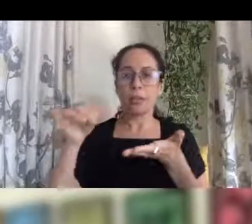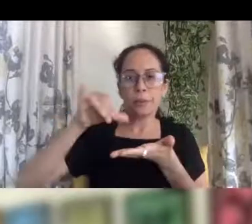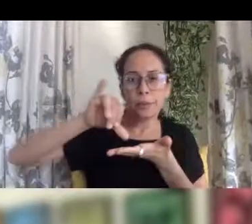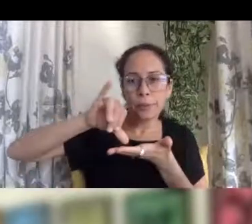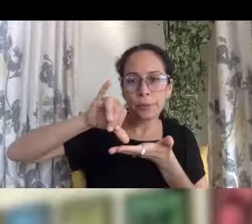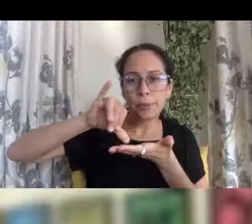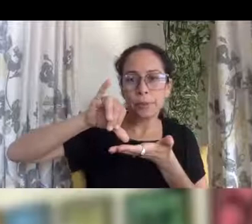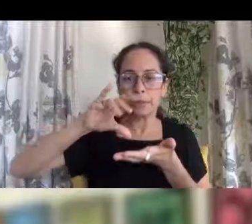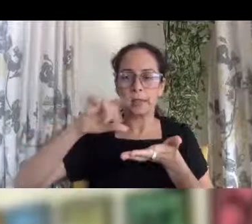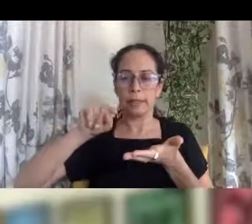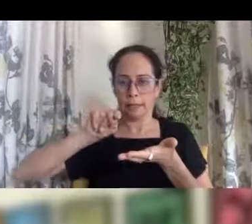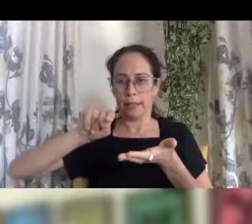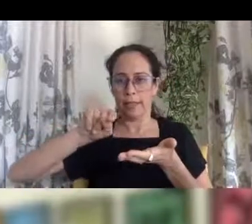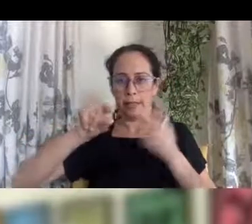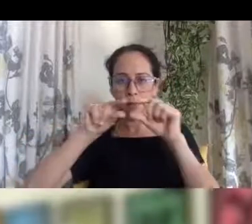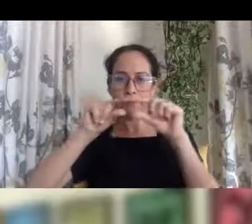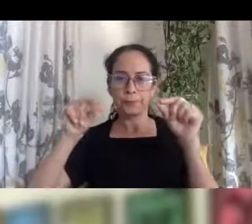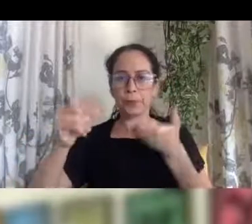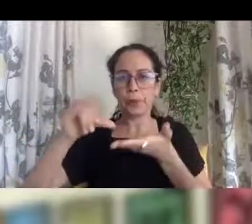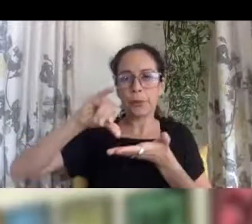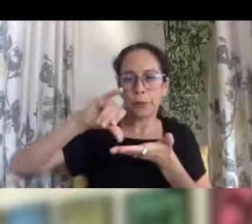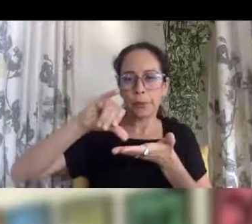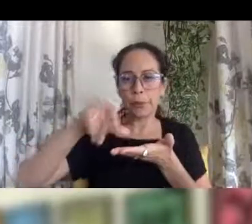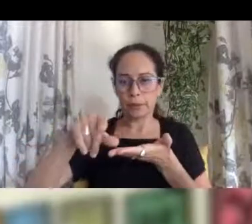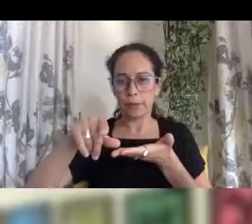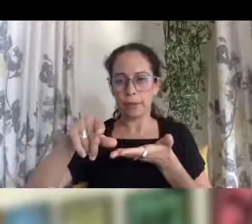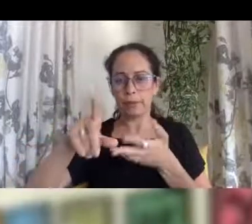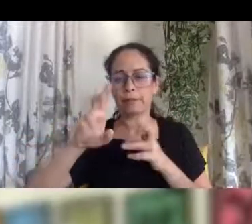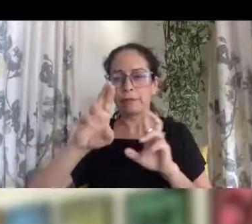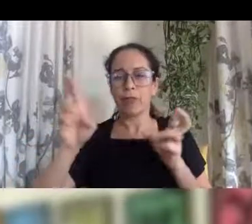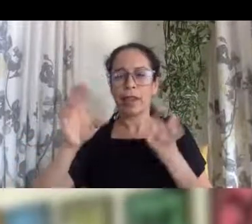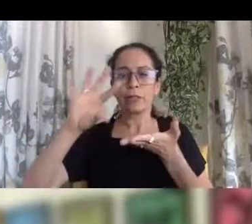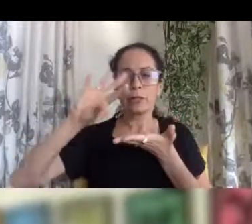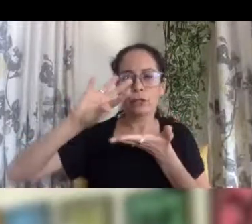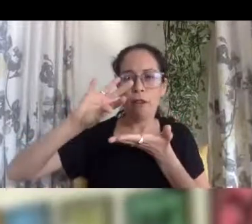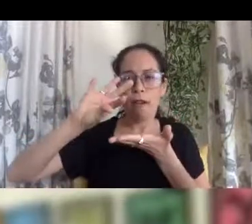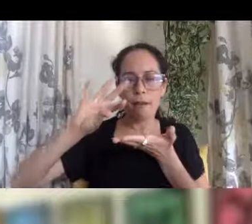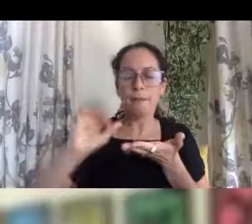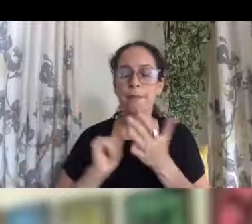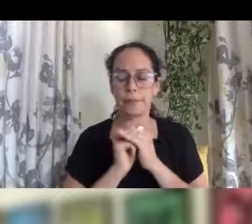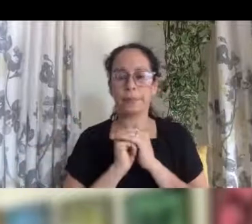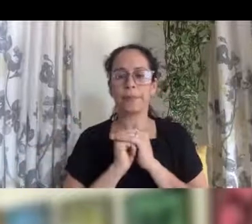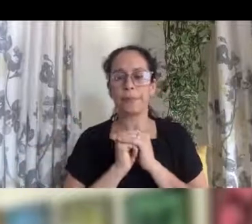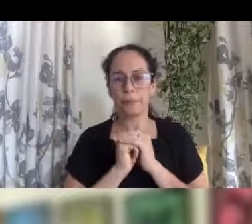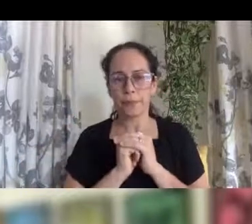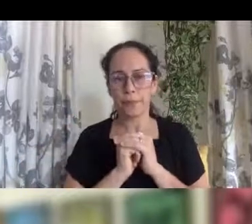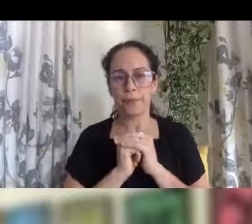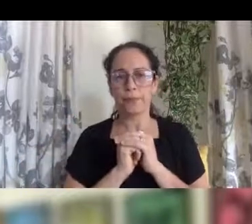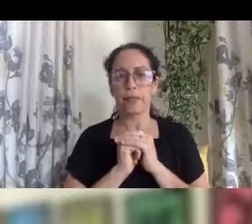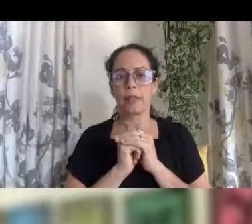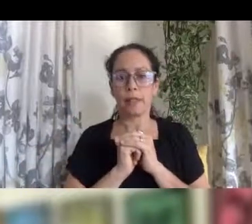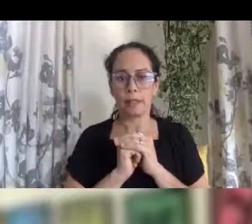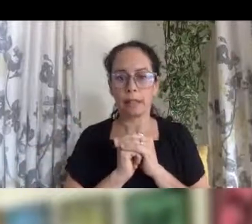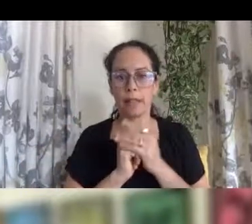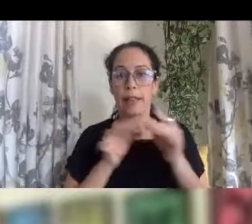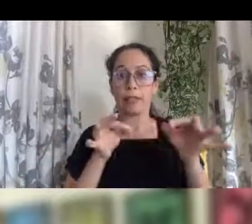test, and it comes in these little holders, and it has a couple of drops in it. And then it also comes with very